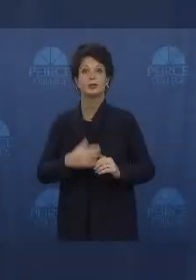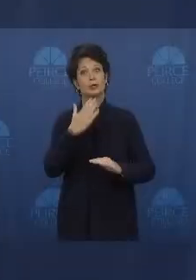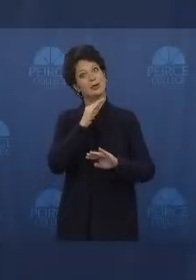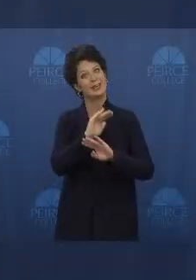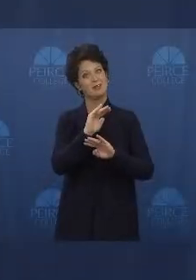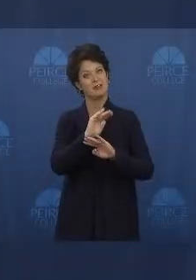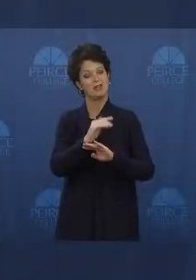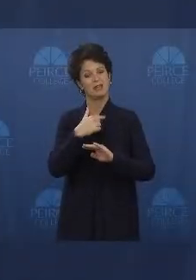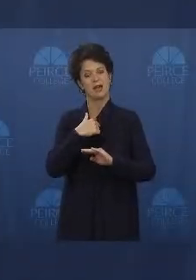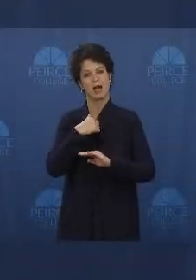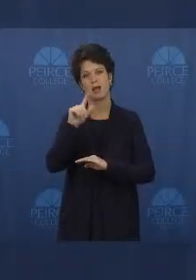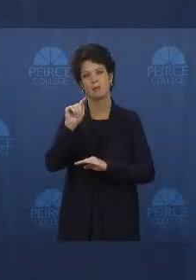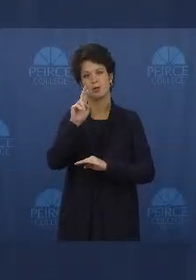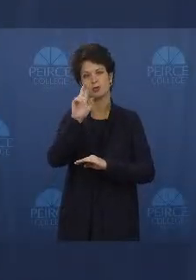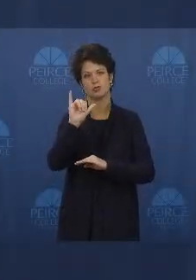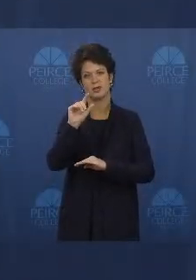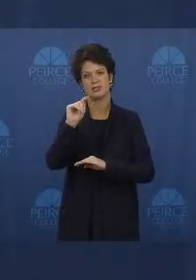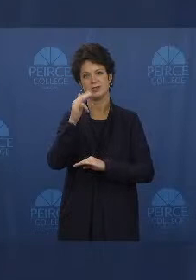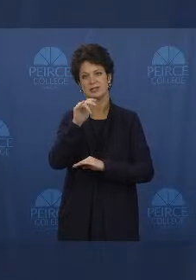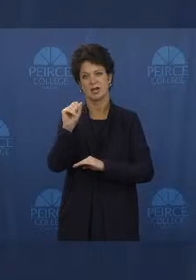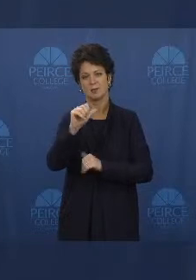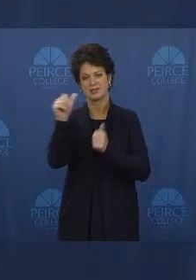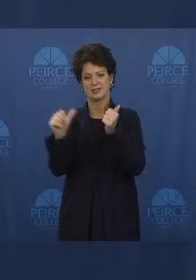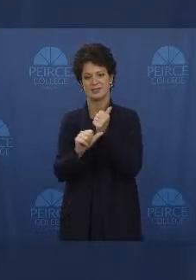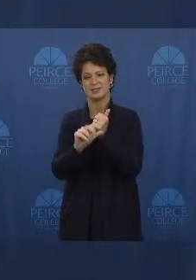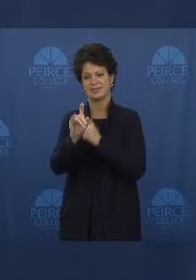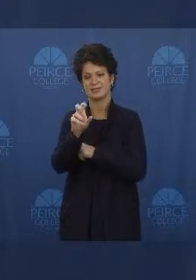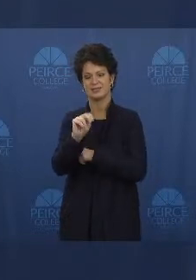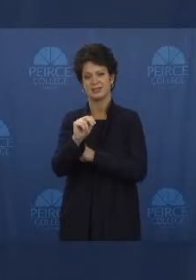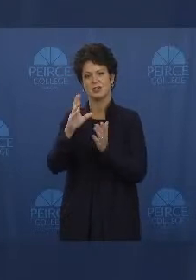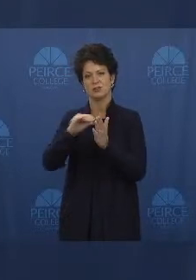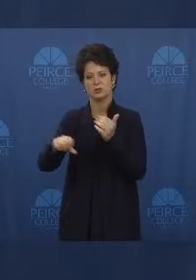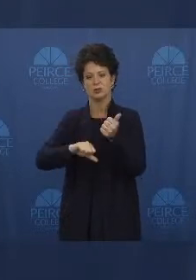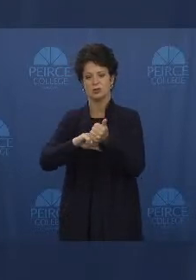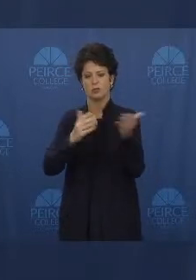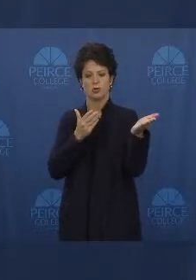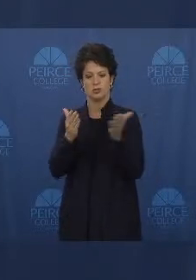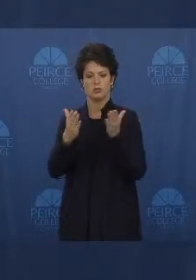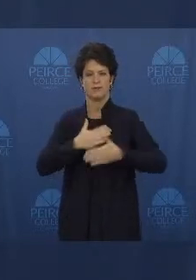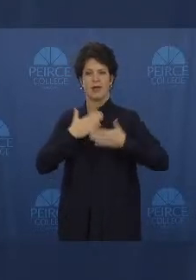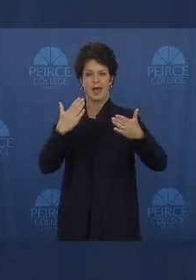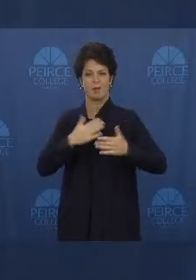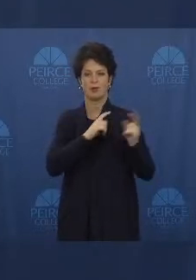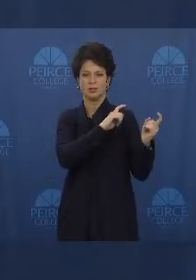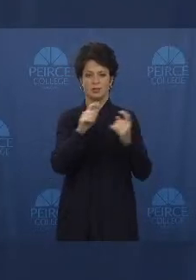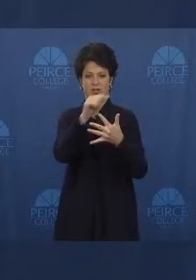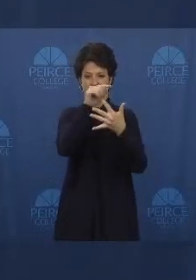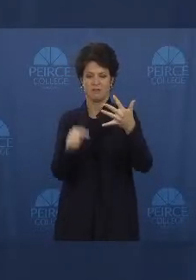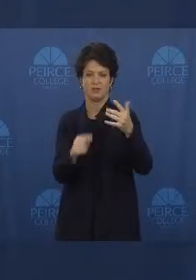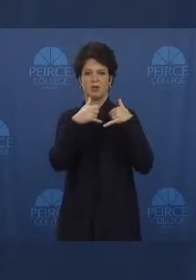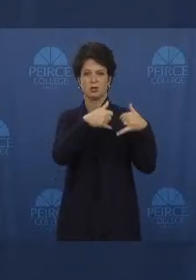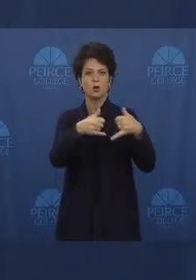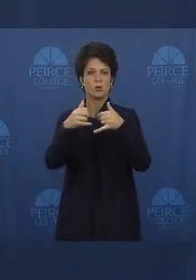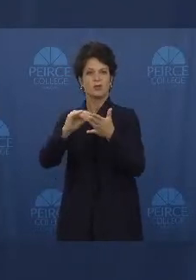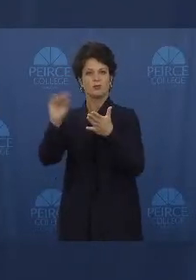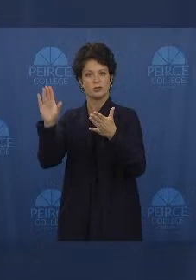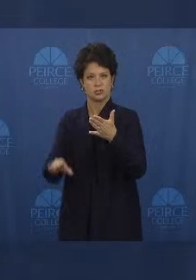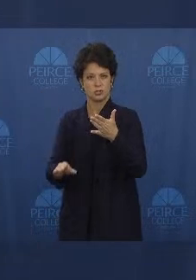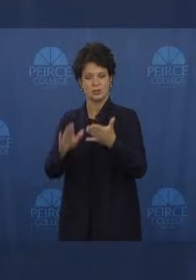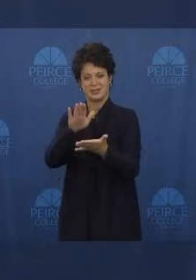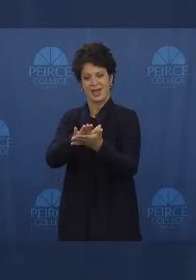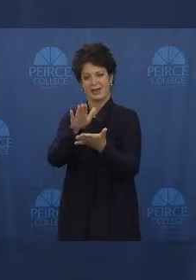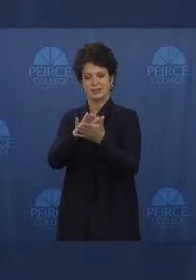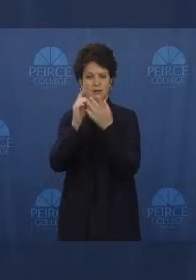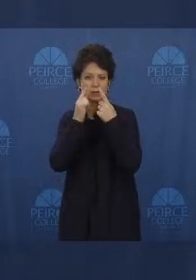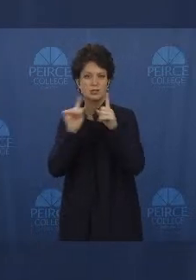Good evening. I am Tracy Thomas, Assistant Dean of Student Support Services, and I am pleased to present the following awards for students'